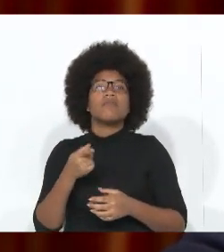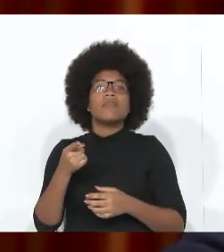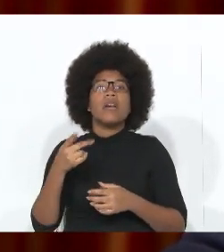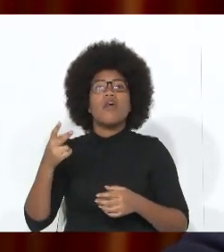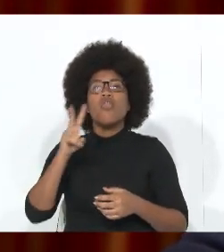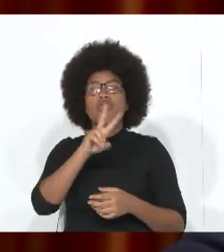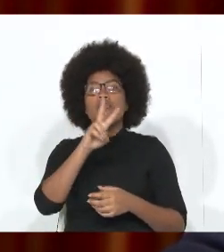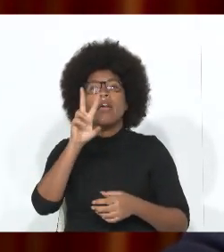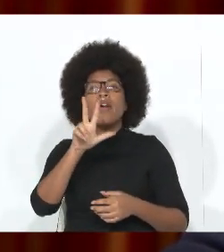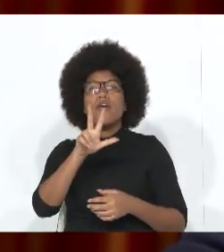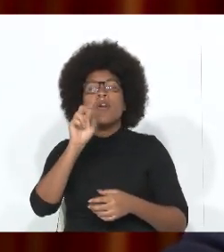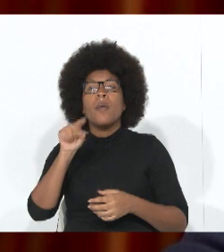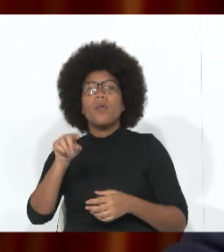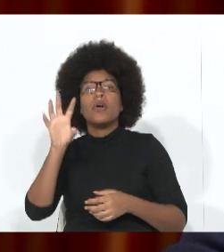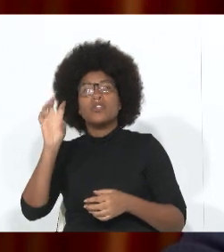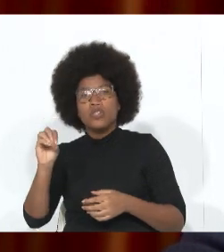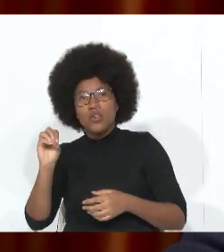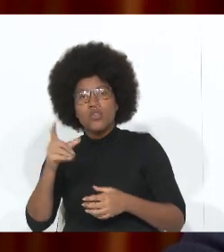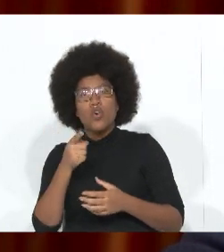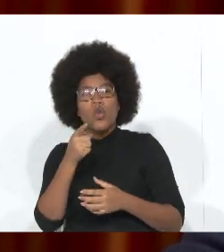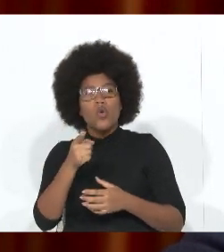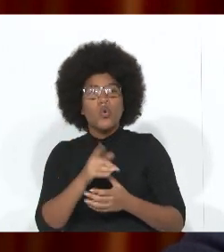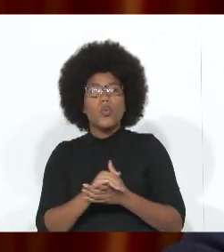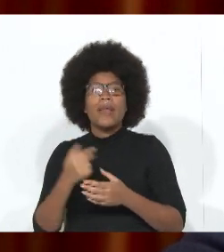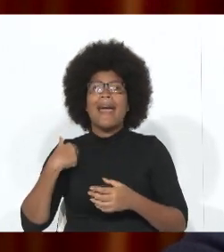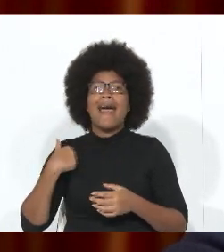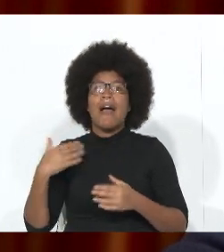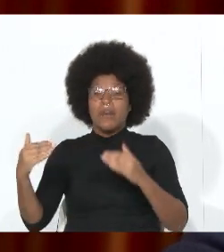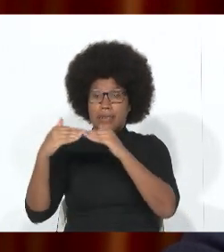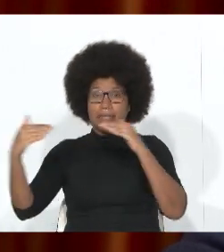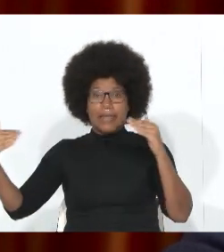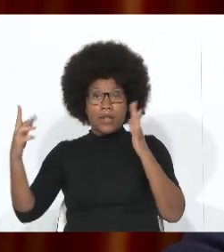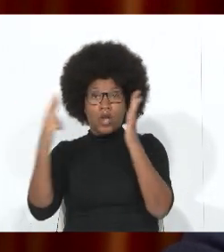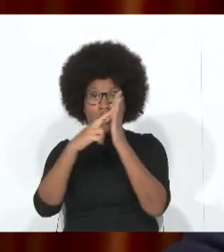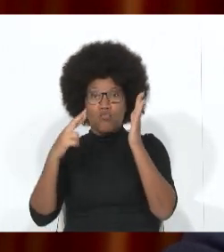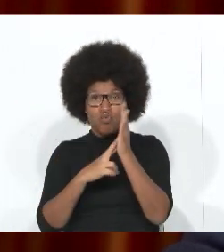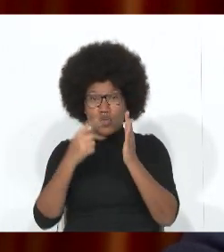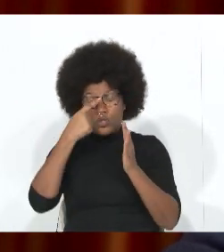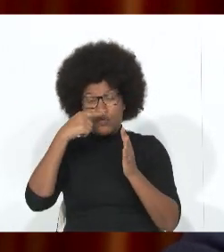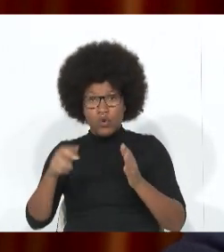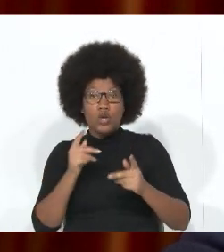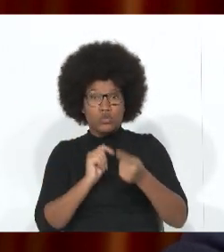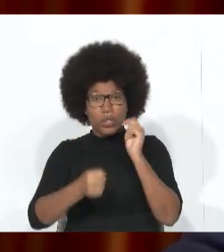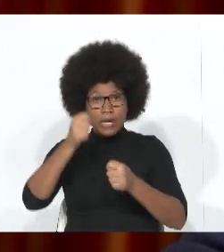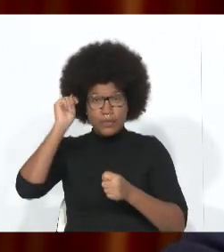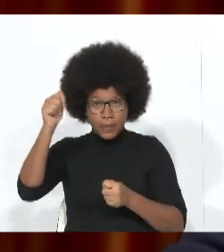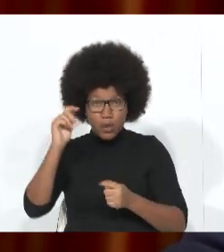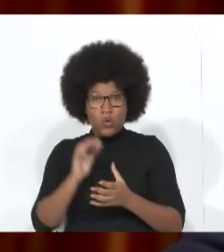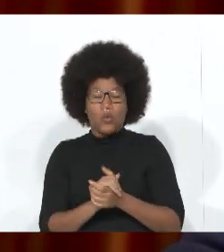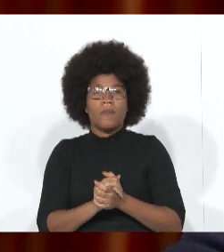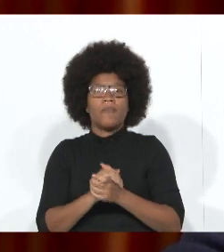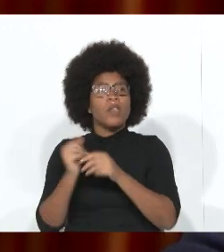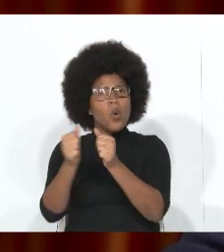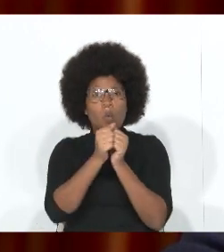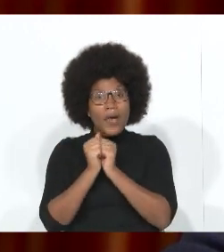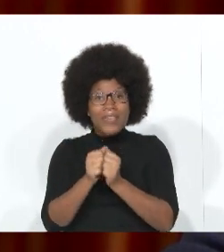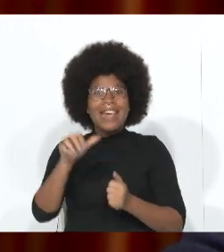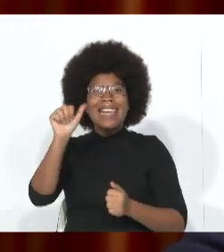as the free-to-air digital terrestrial television standard for Trinidad and Tobago. With